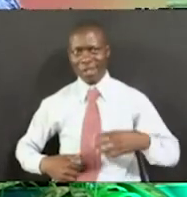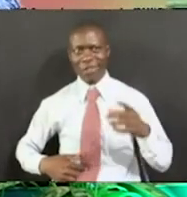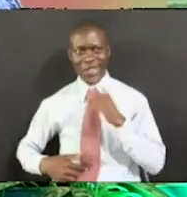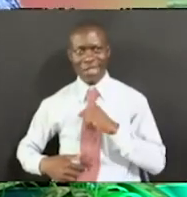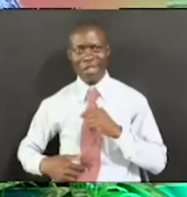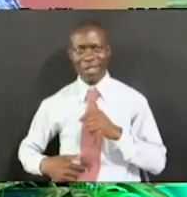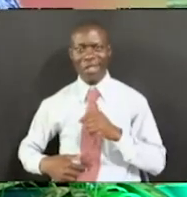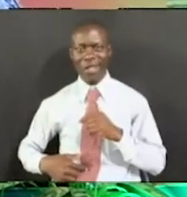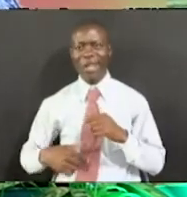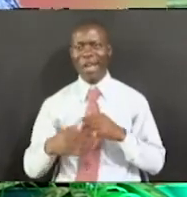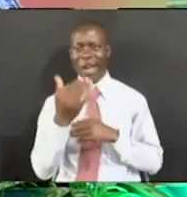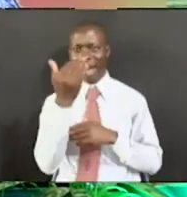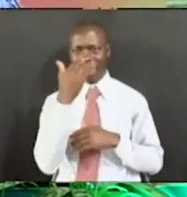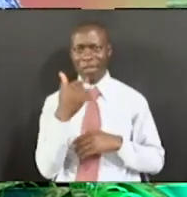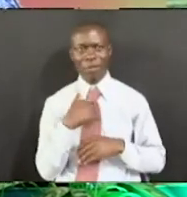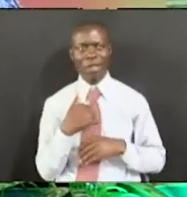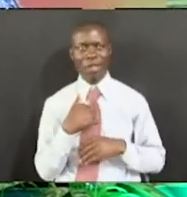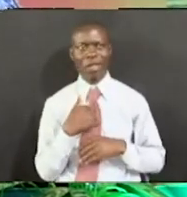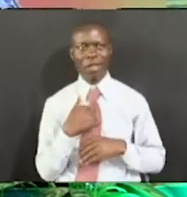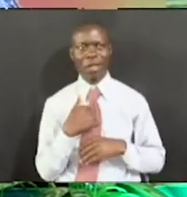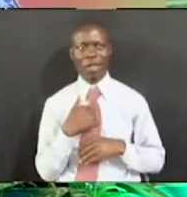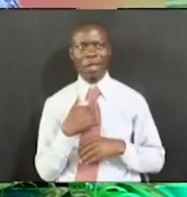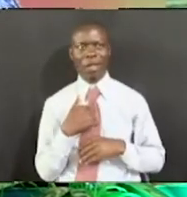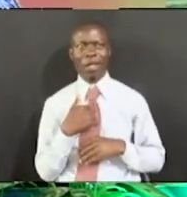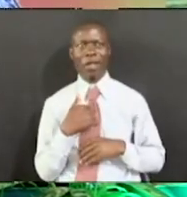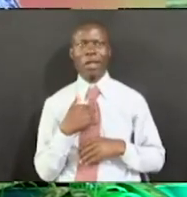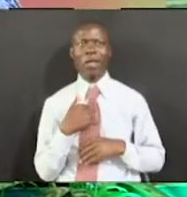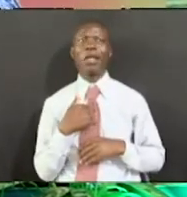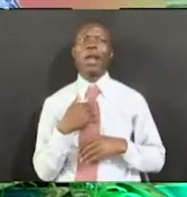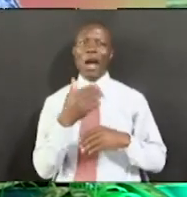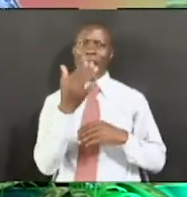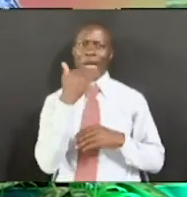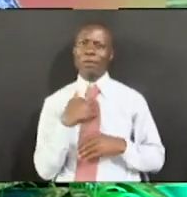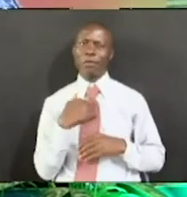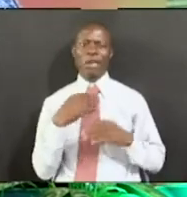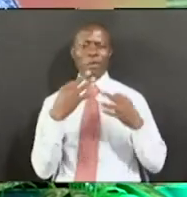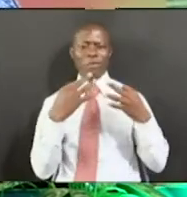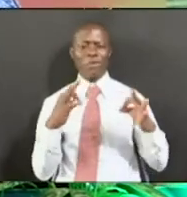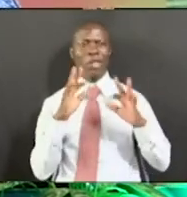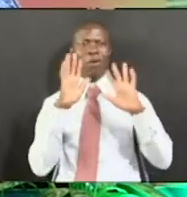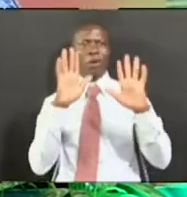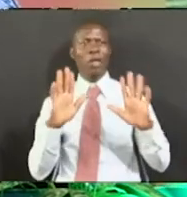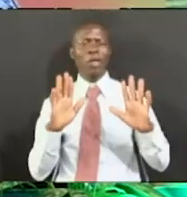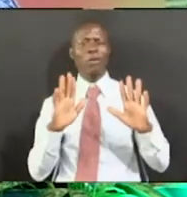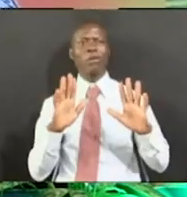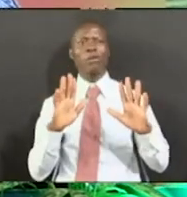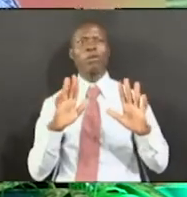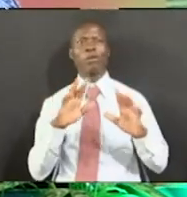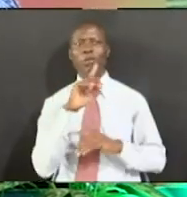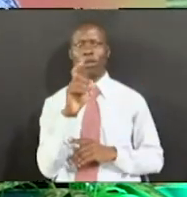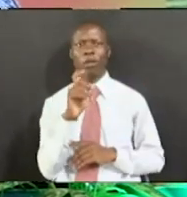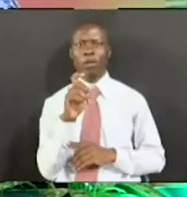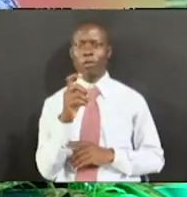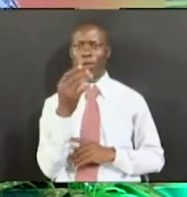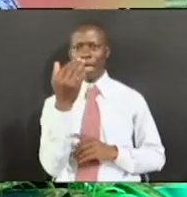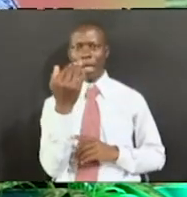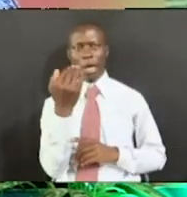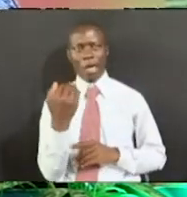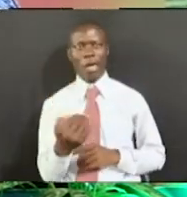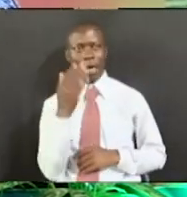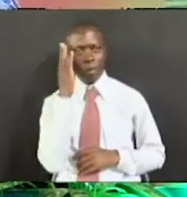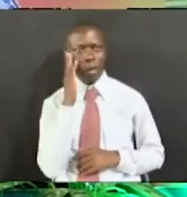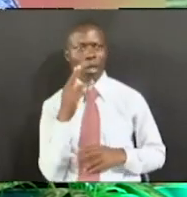they asked me three wonderful questions. Young man, what is your